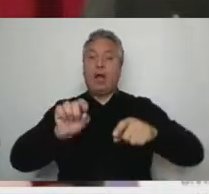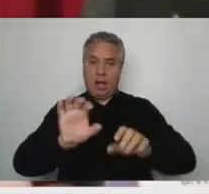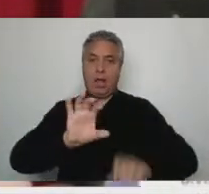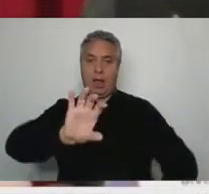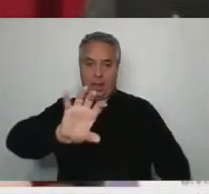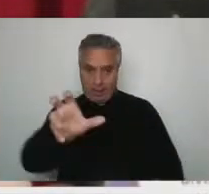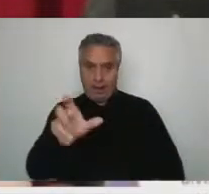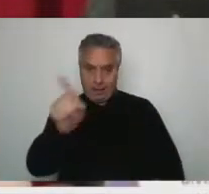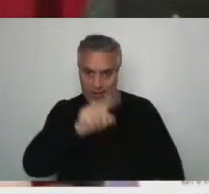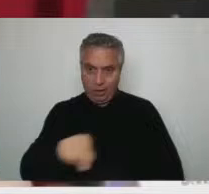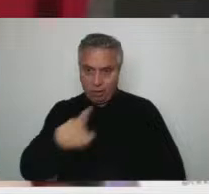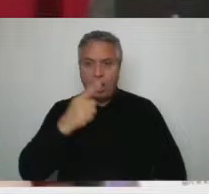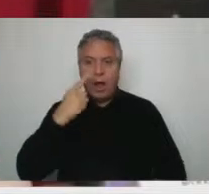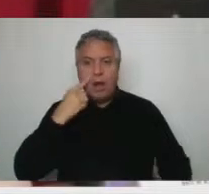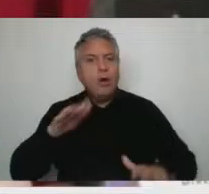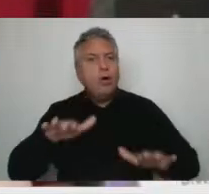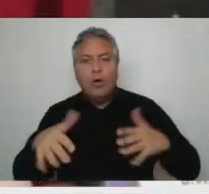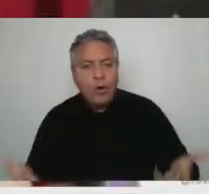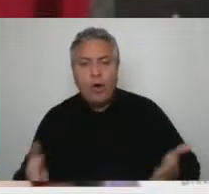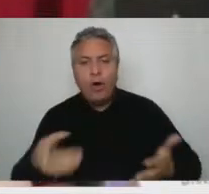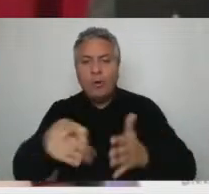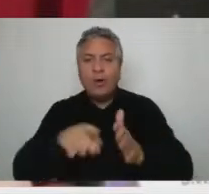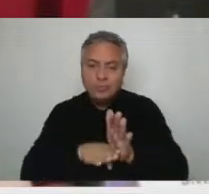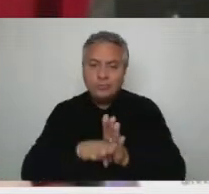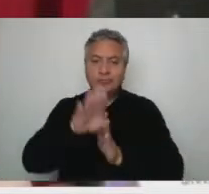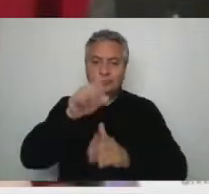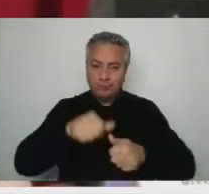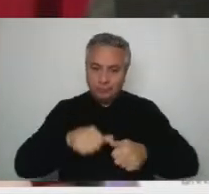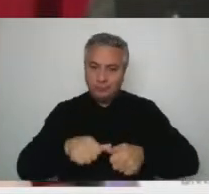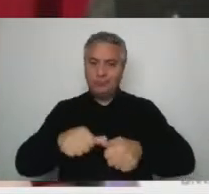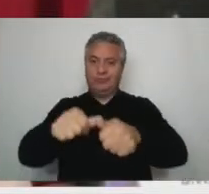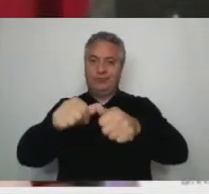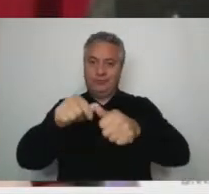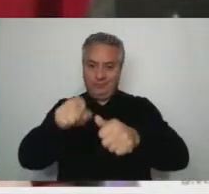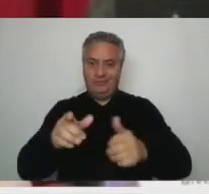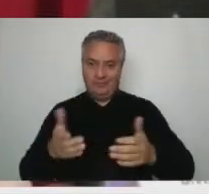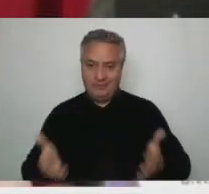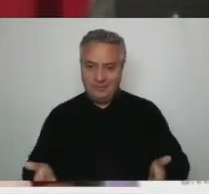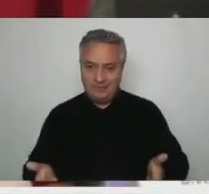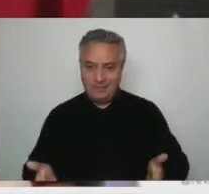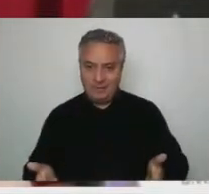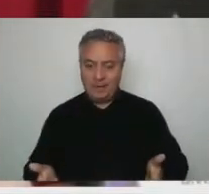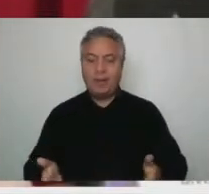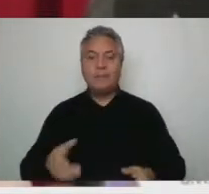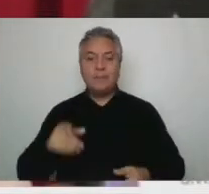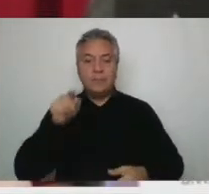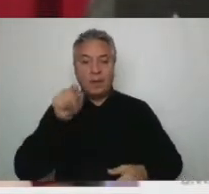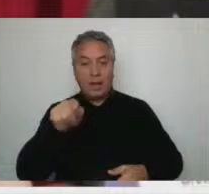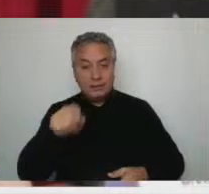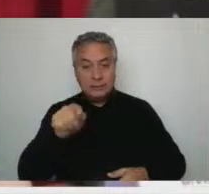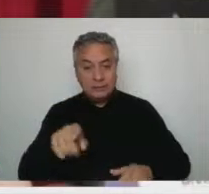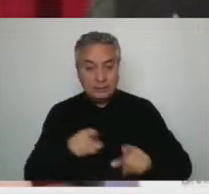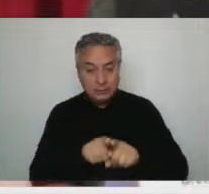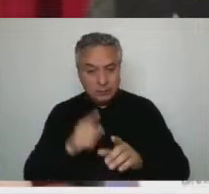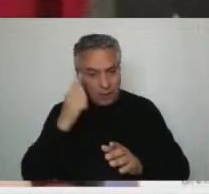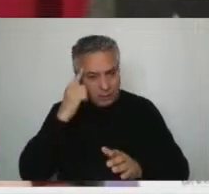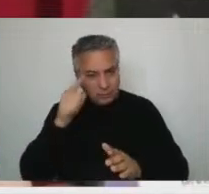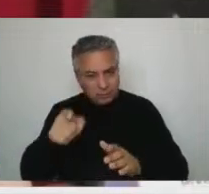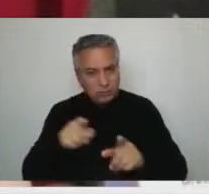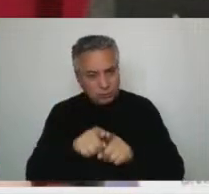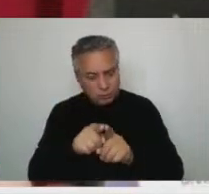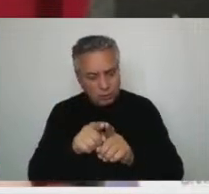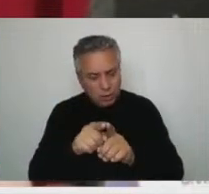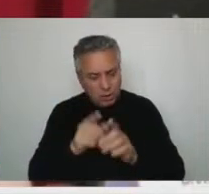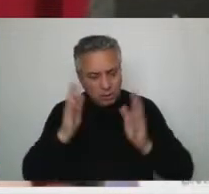challenge is to go towards inclusive and sustainable social development. This is part of the